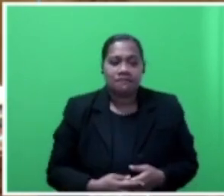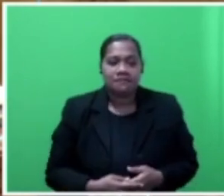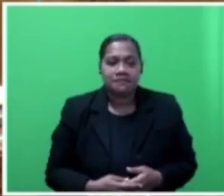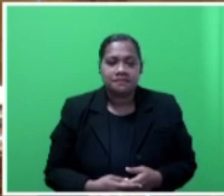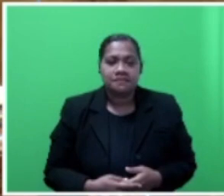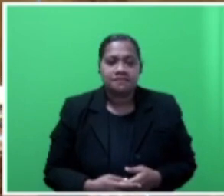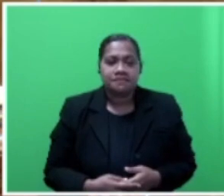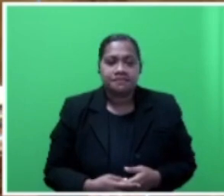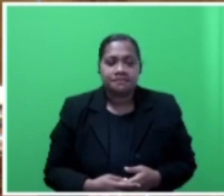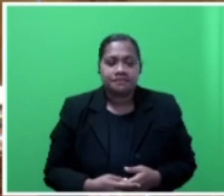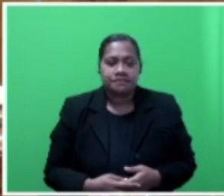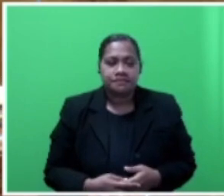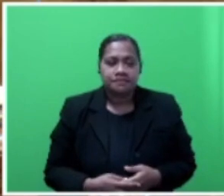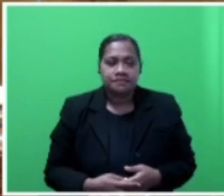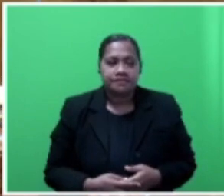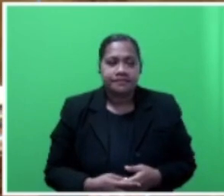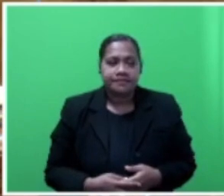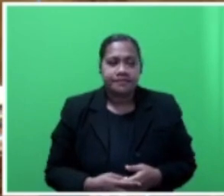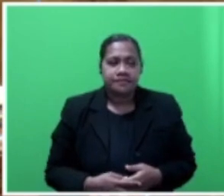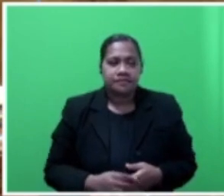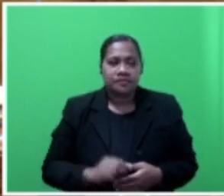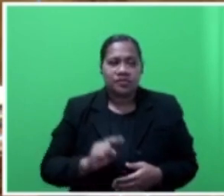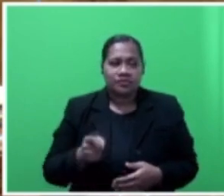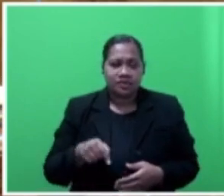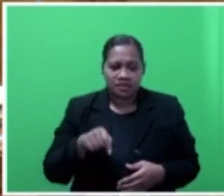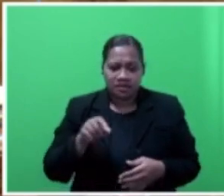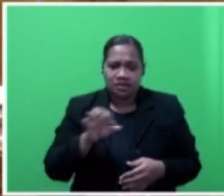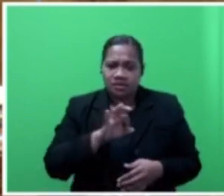but not that was suggested in this August House.